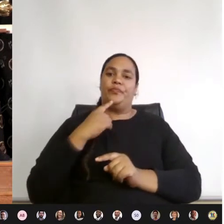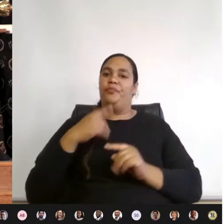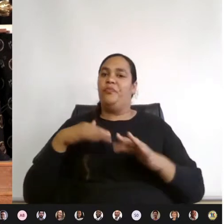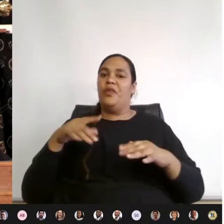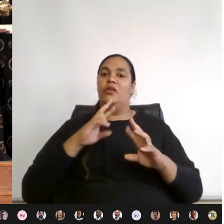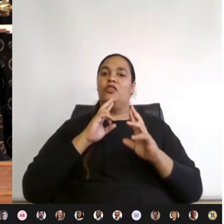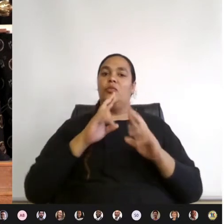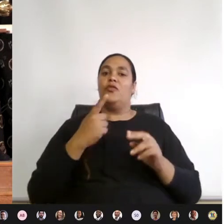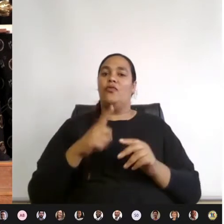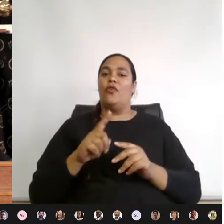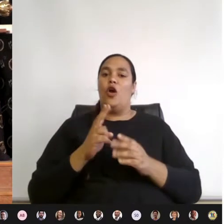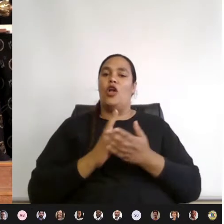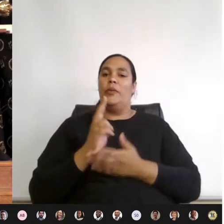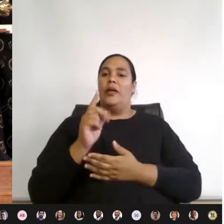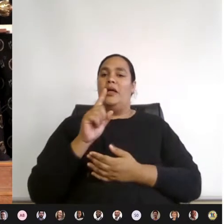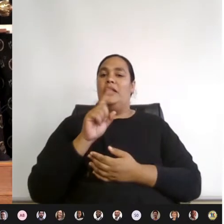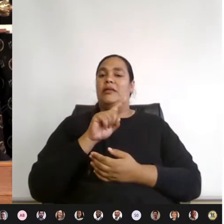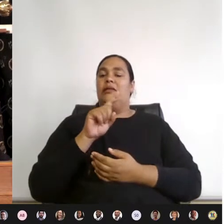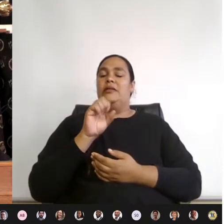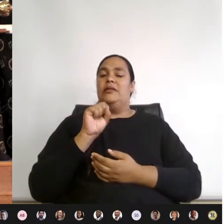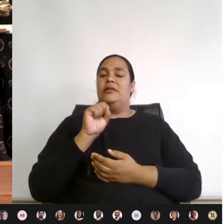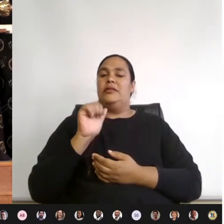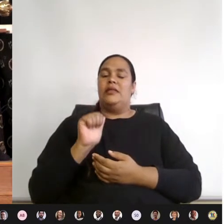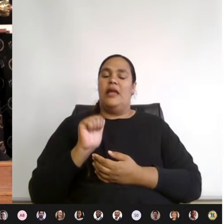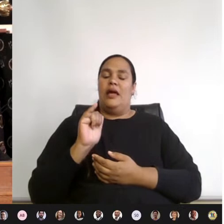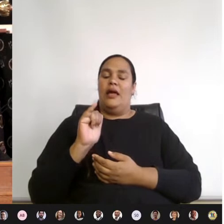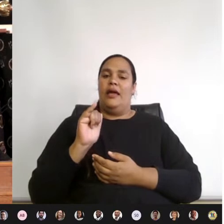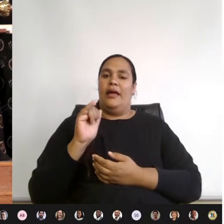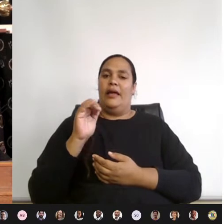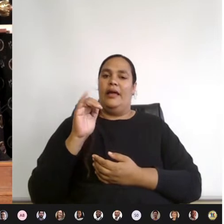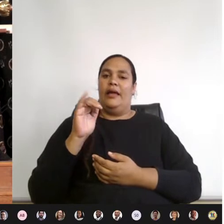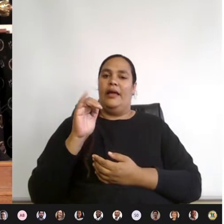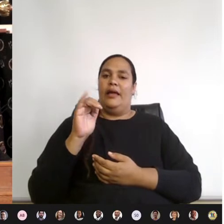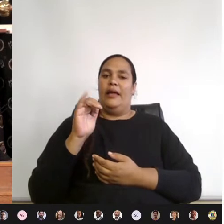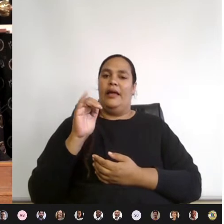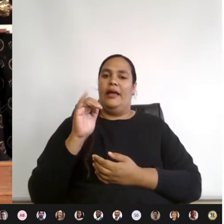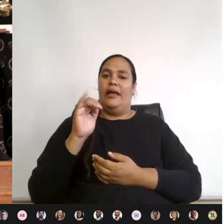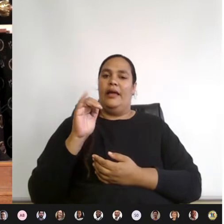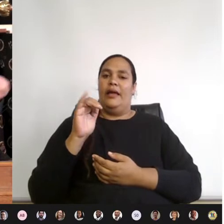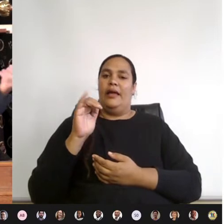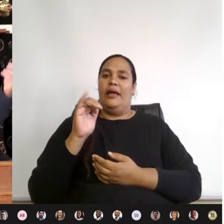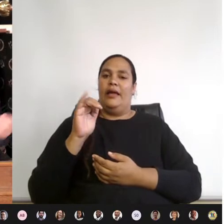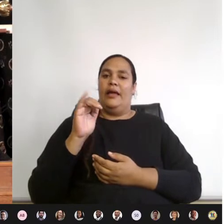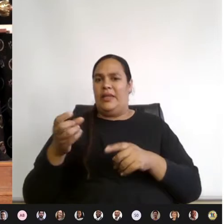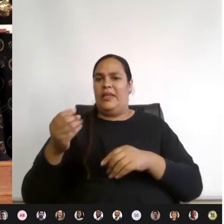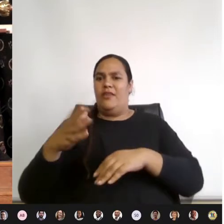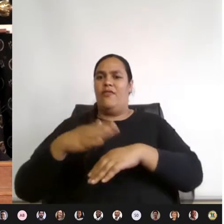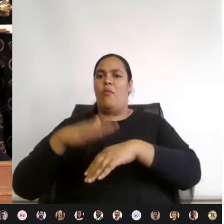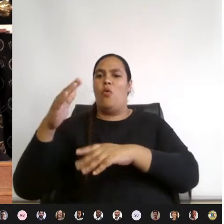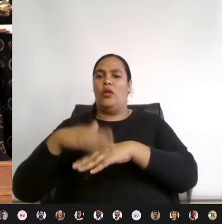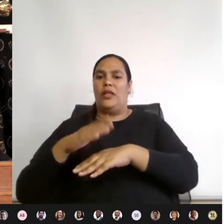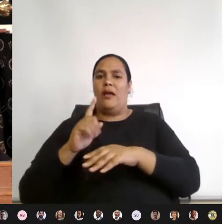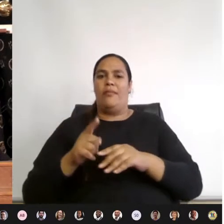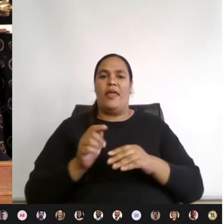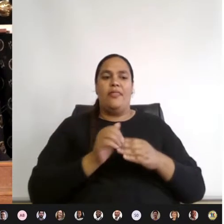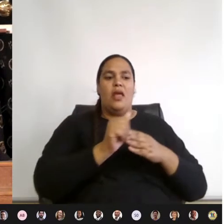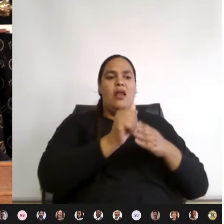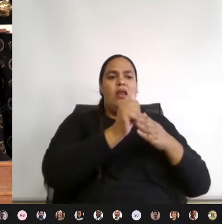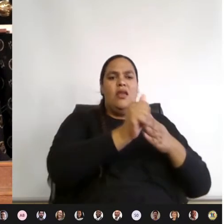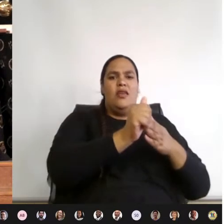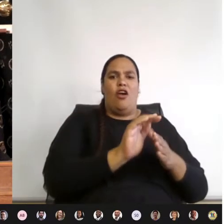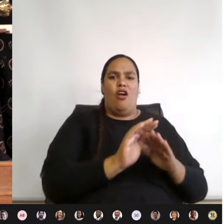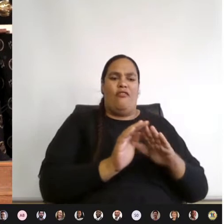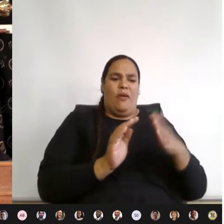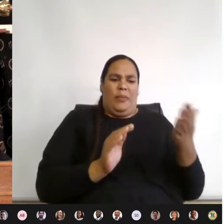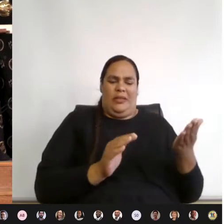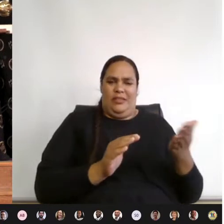the Honourable Said. It was interesting that the Honourable Said was given more time than the leader of the opposition, but I